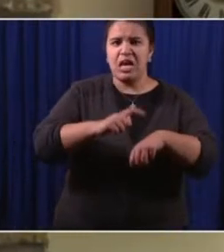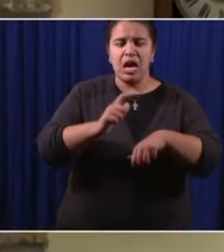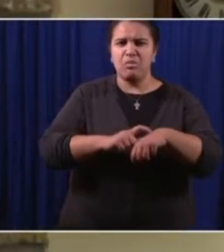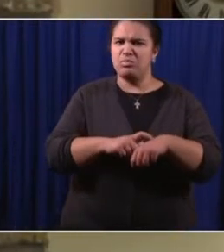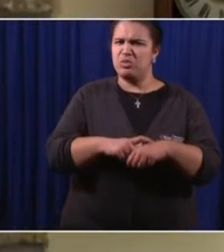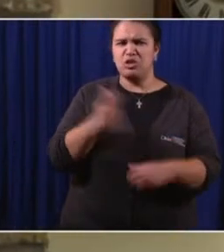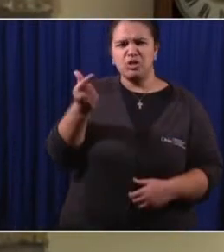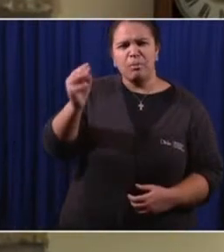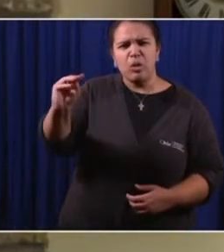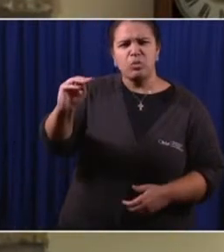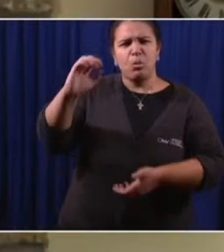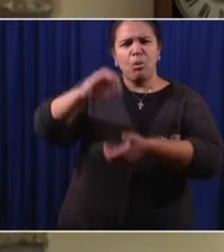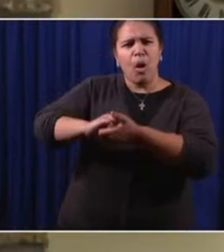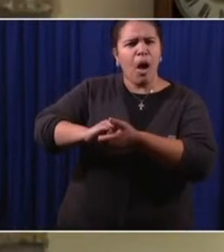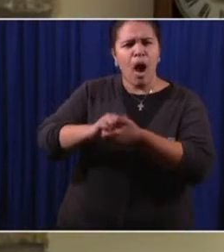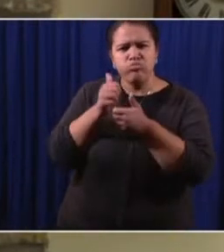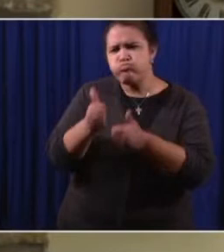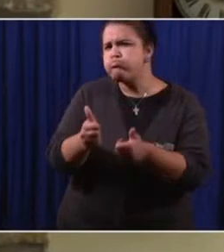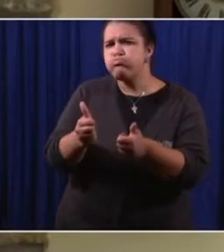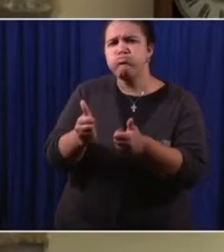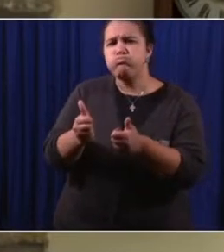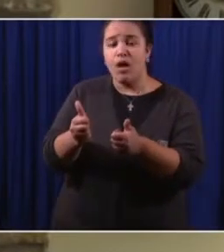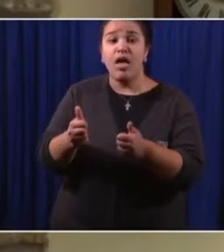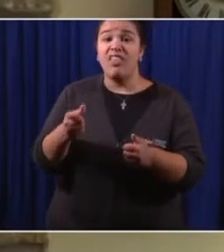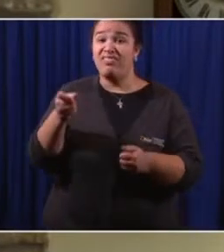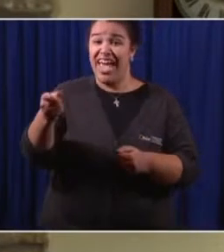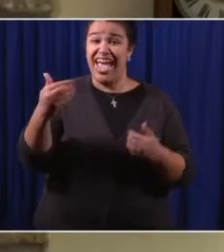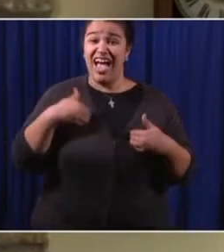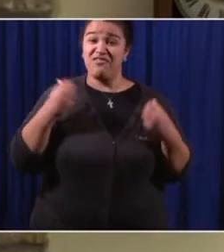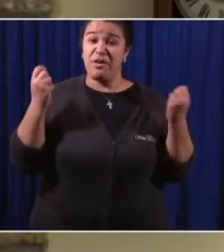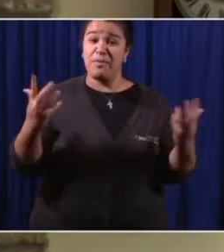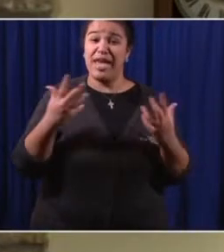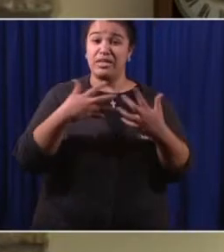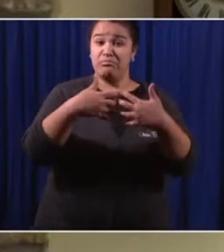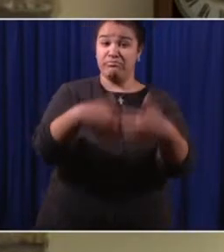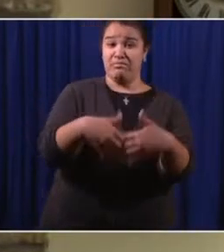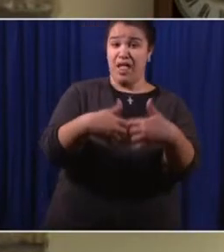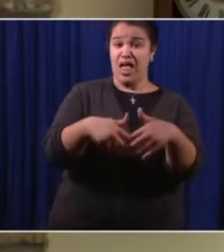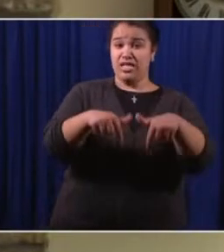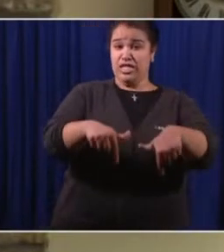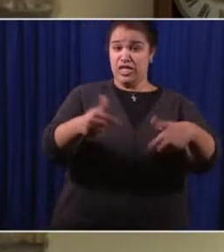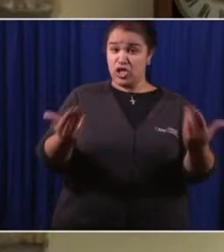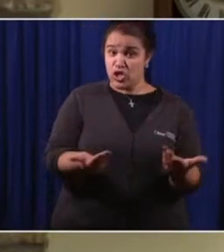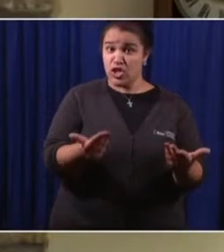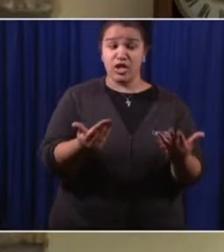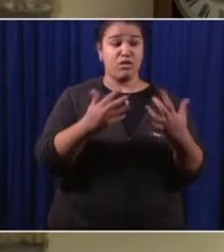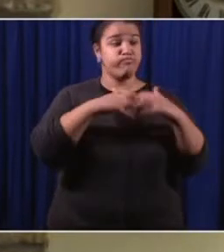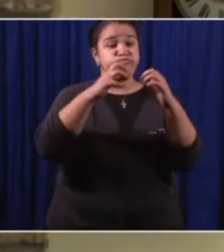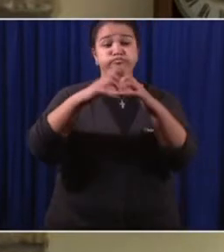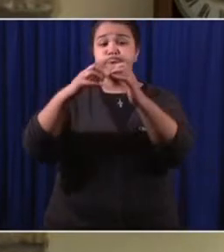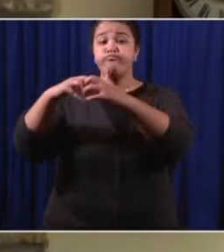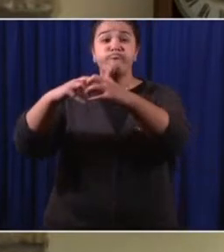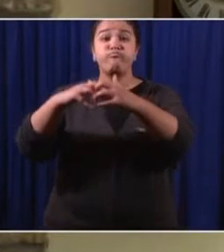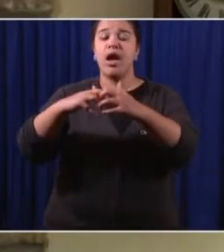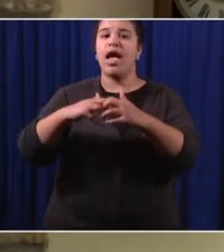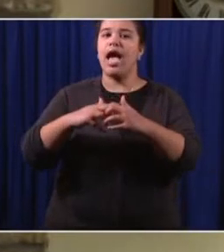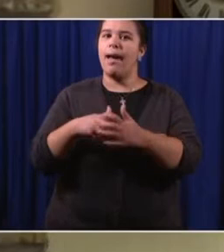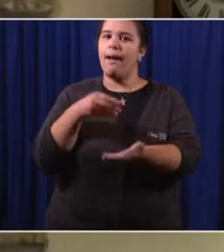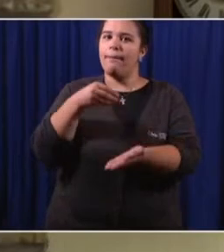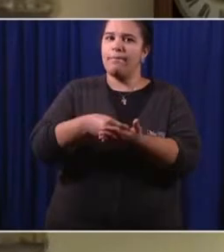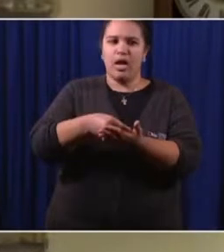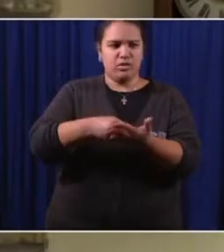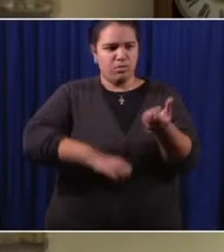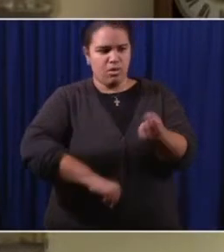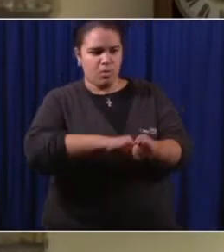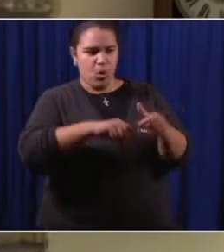here. We hope they continue to invest here. They employ many workers here. So while